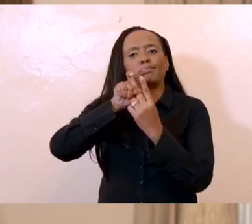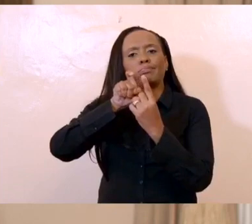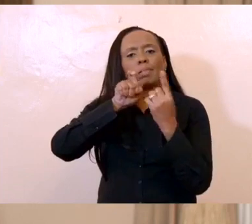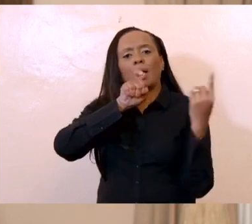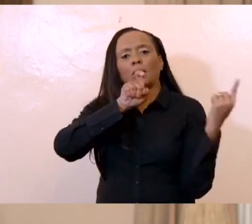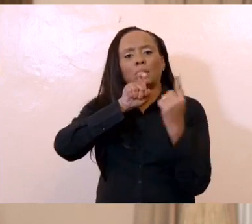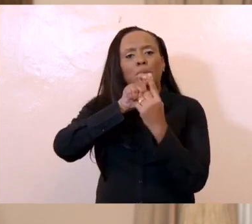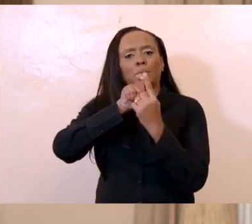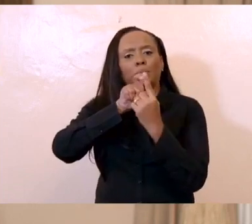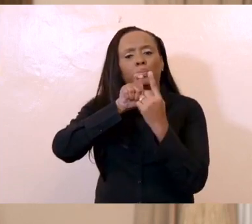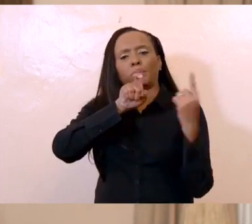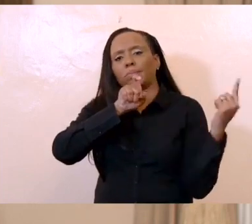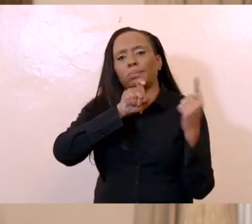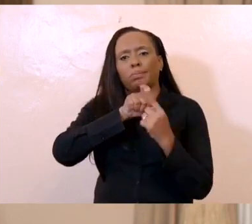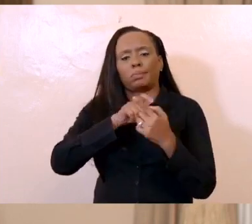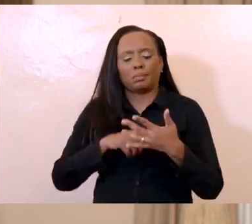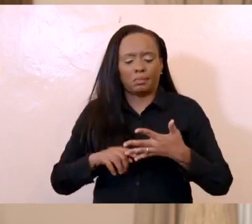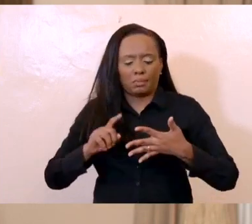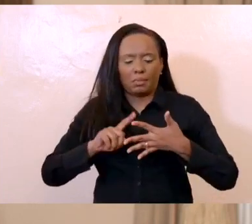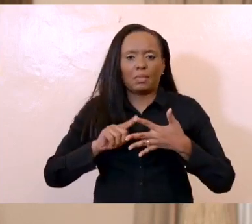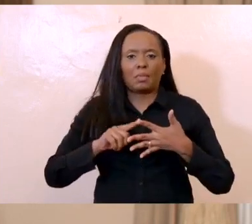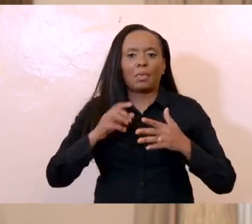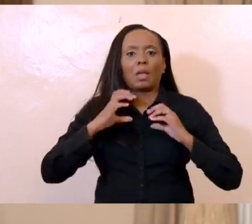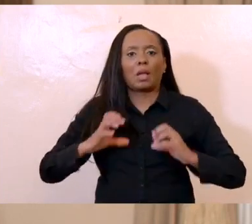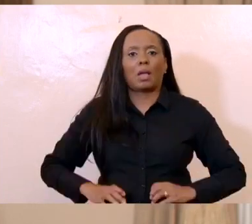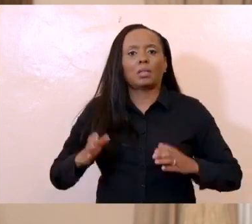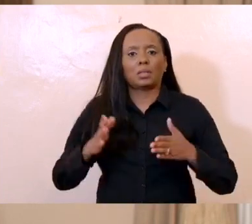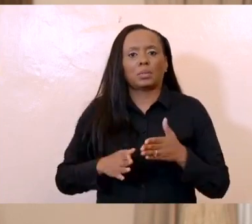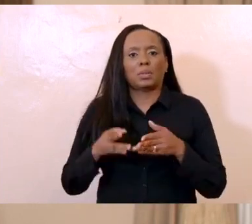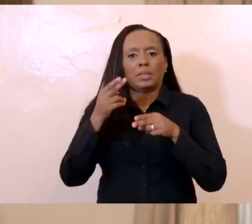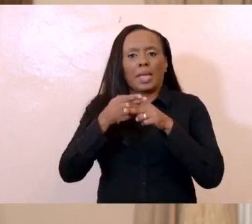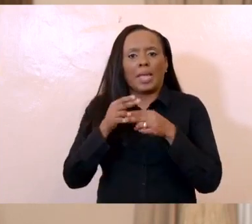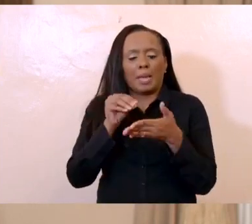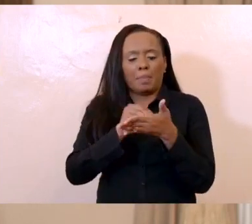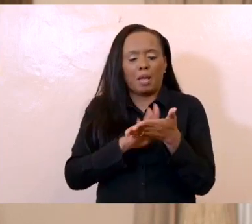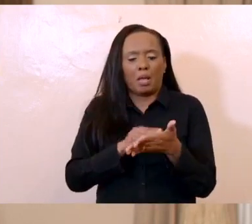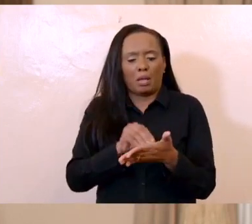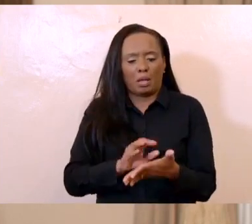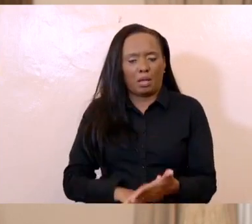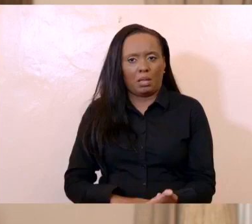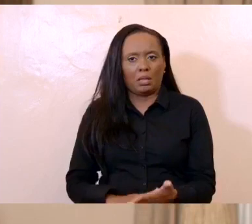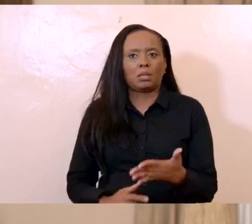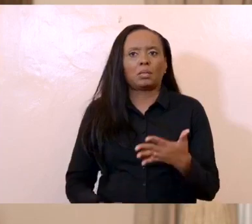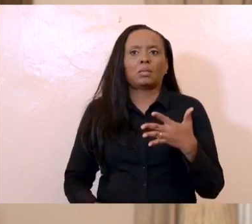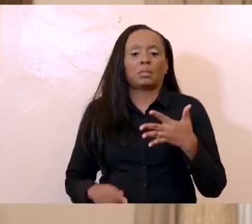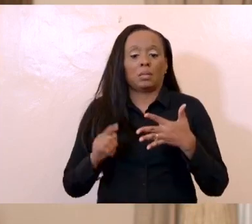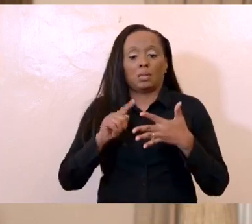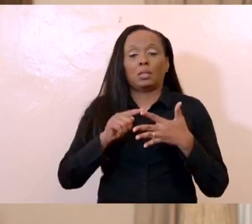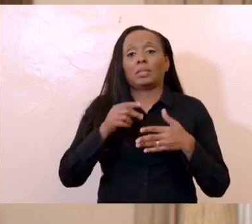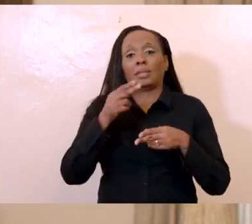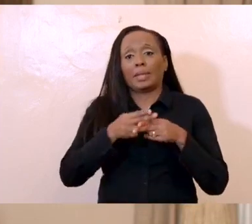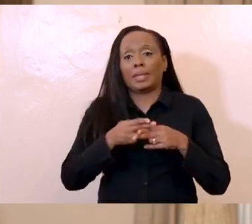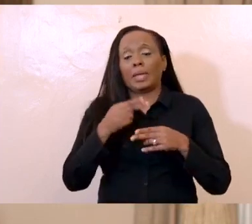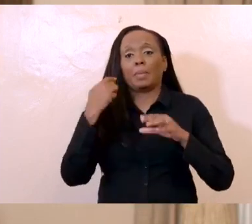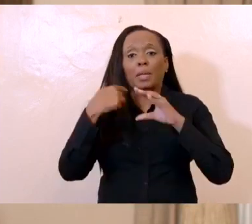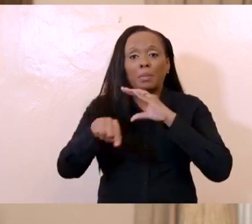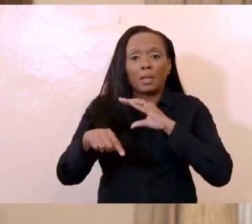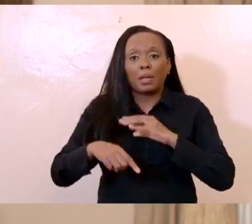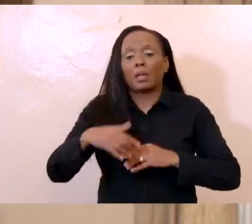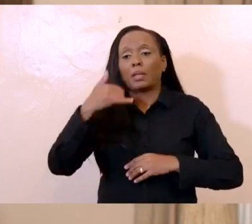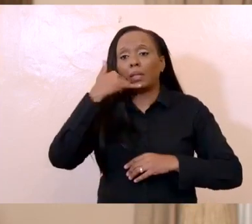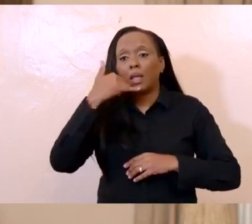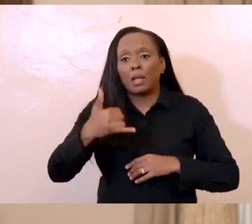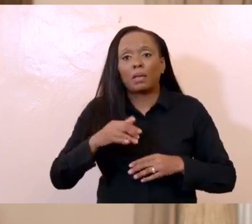business, customer logs for contact tracing, where you write your name, email address in some cases, and telephone number when you're